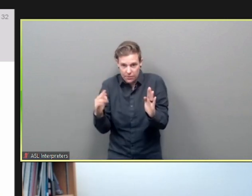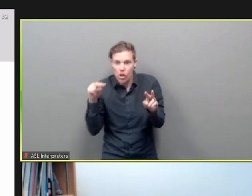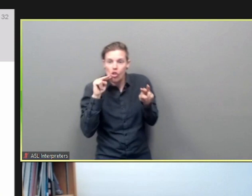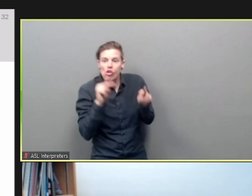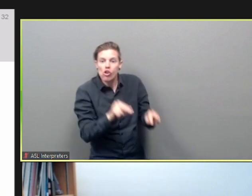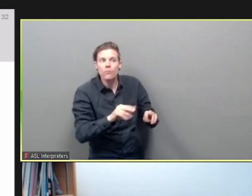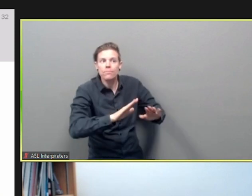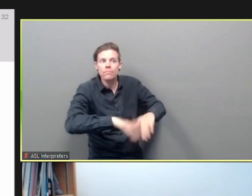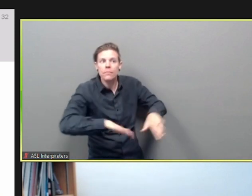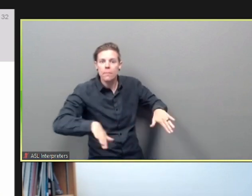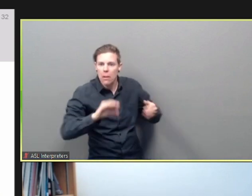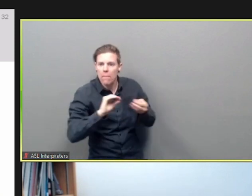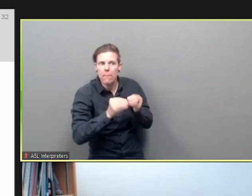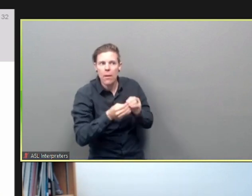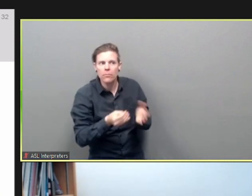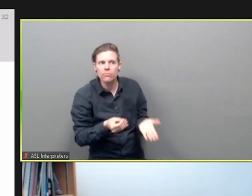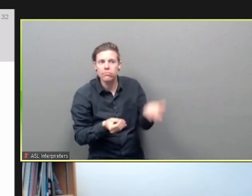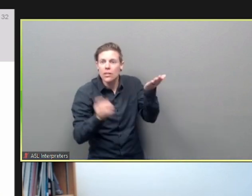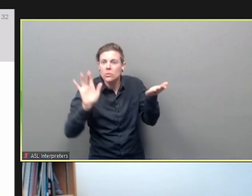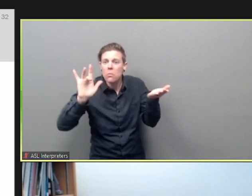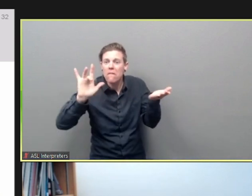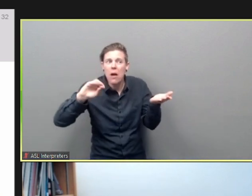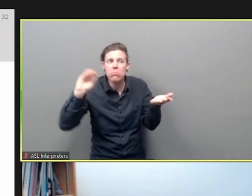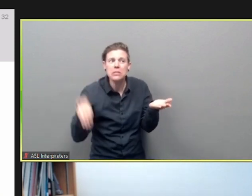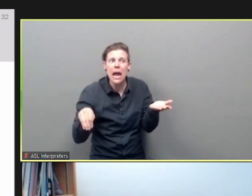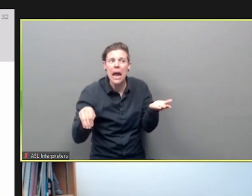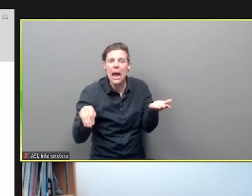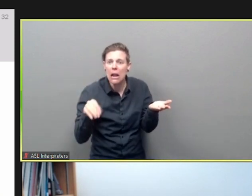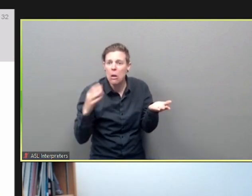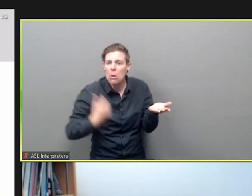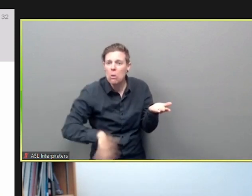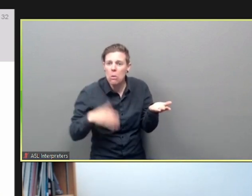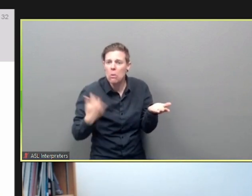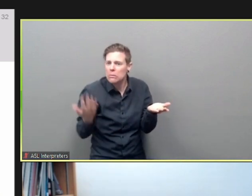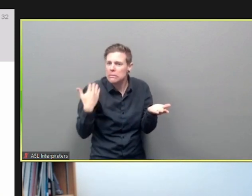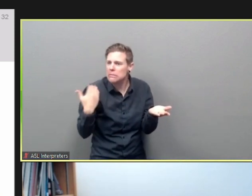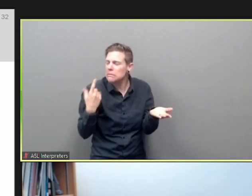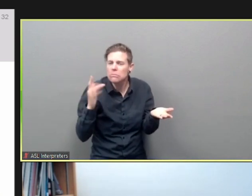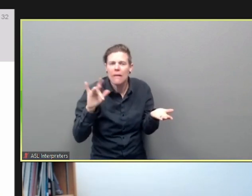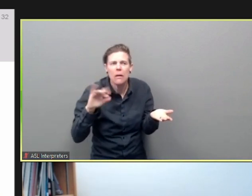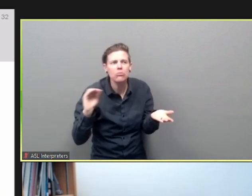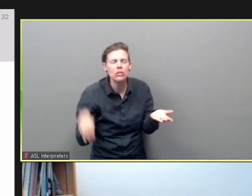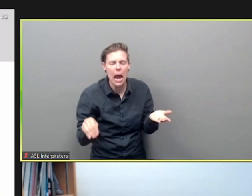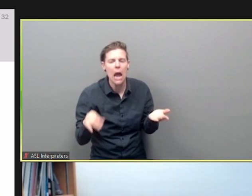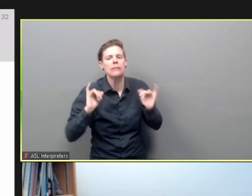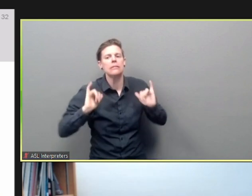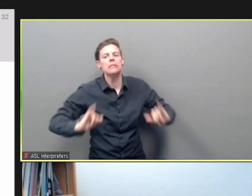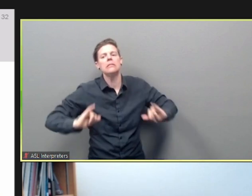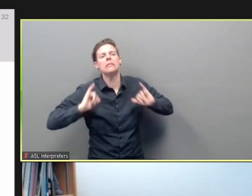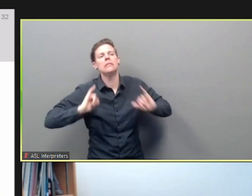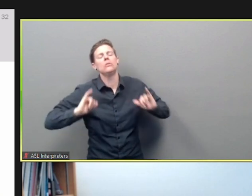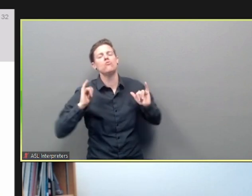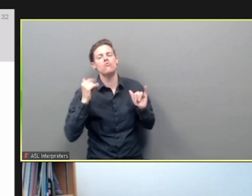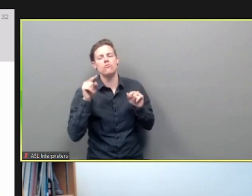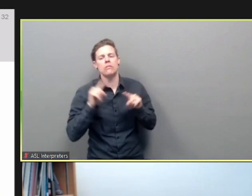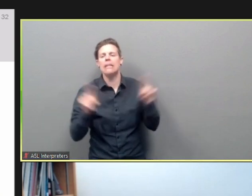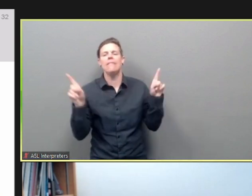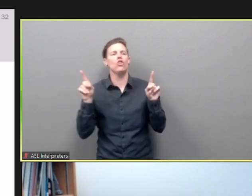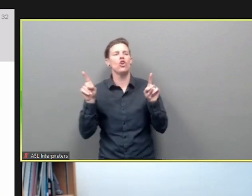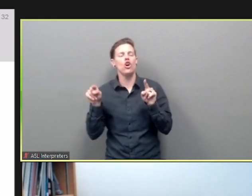over 25% of our cases. And so we know the difference here from the